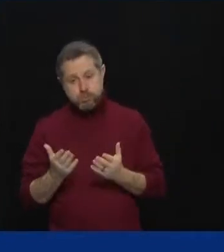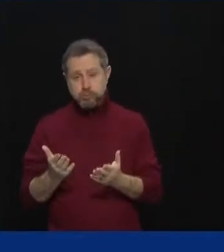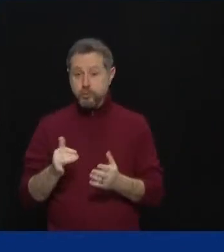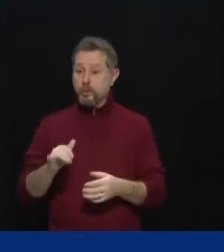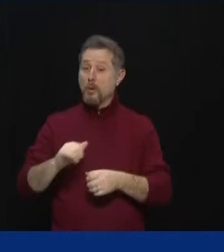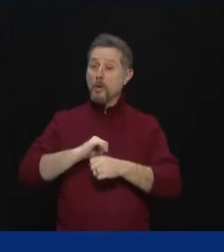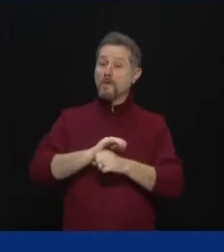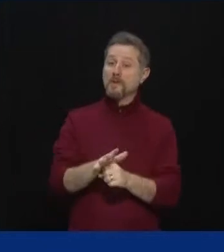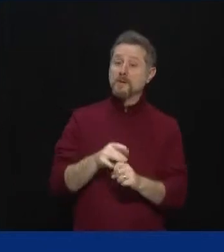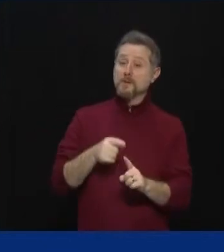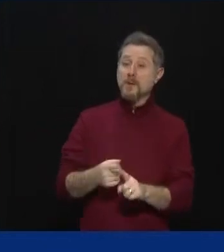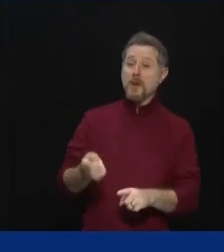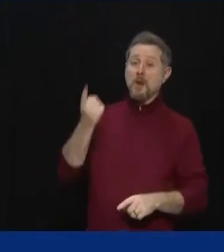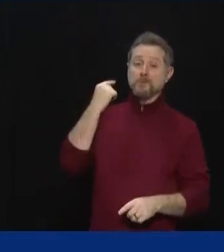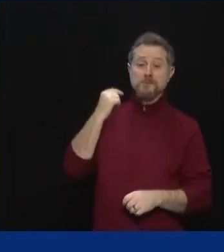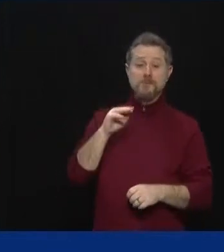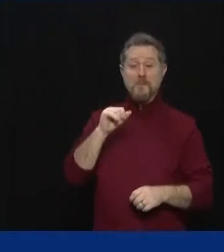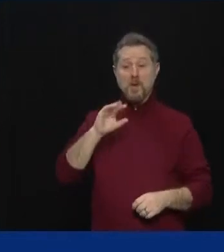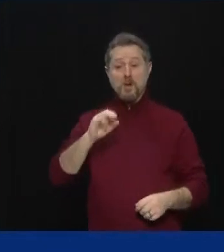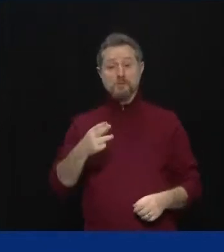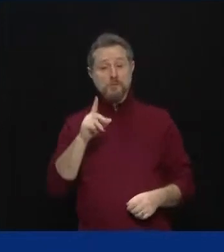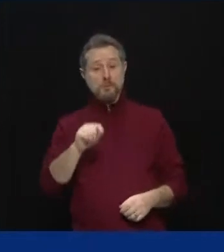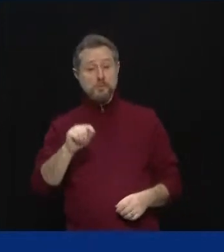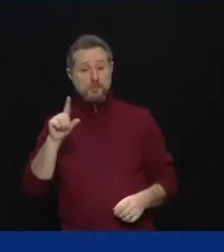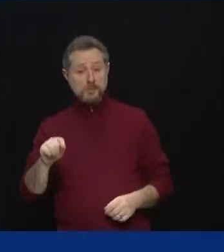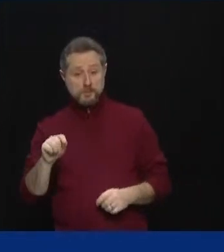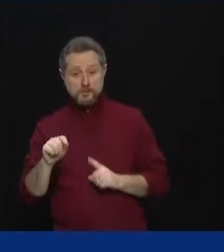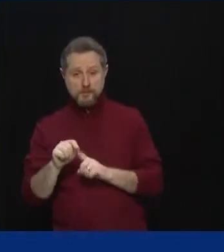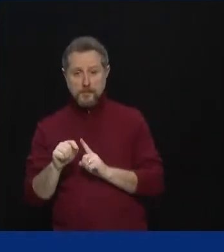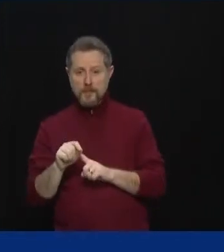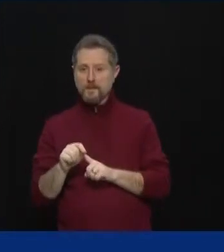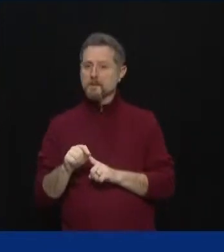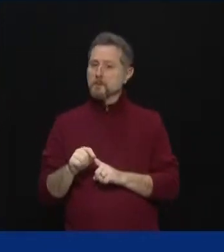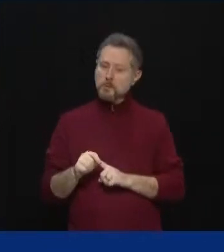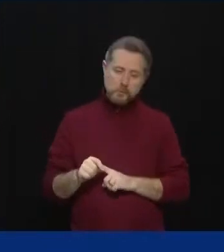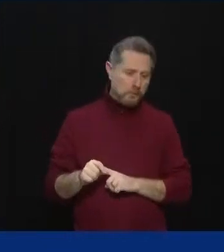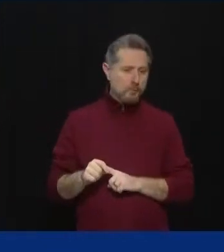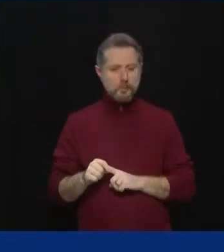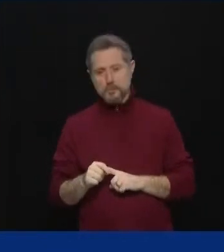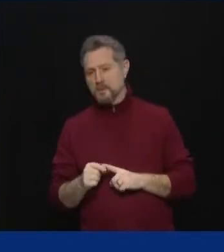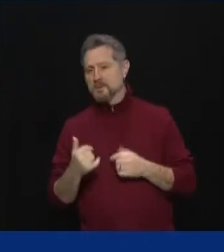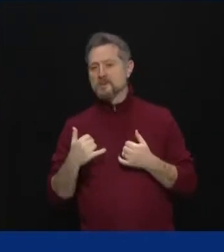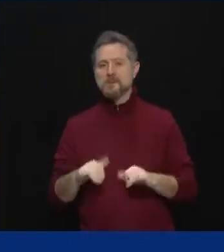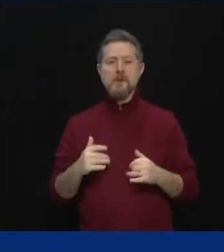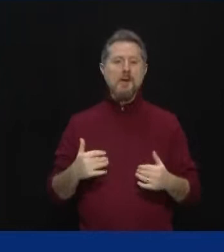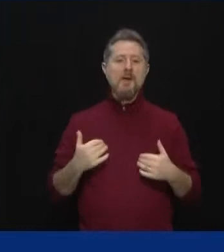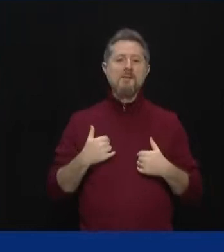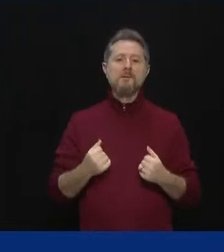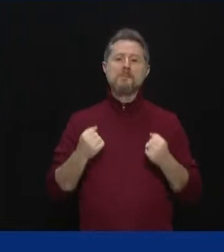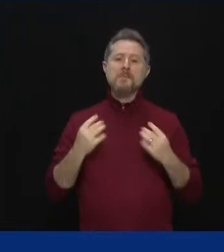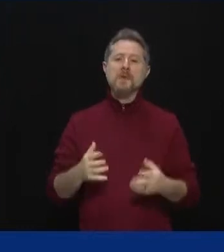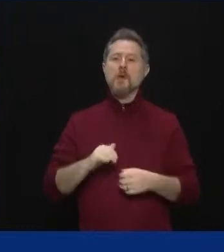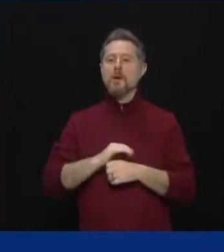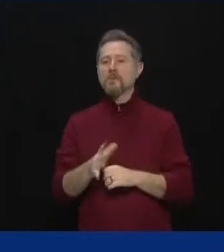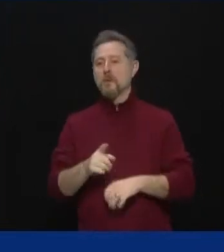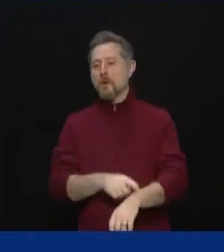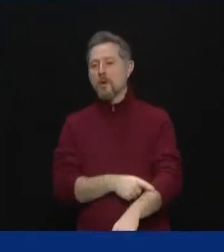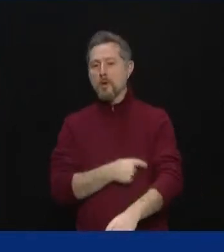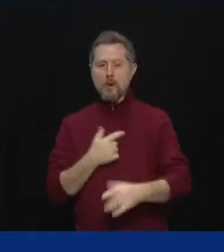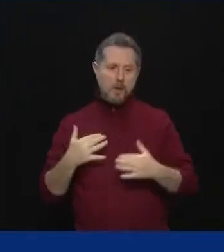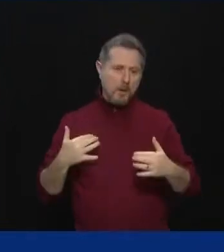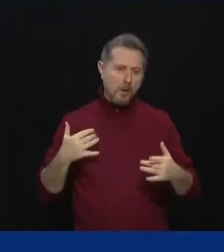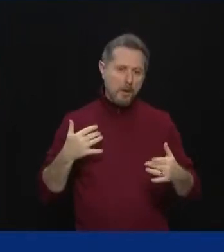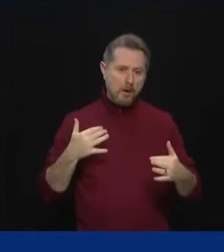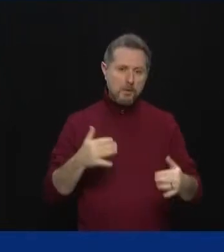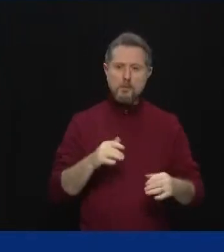of 2020, we still have probably more long-haul cases than anyone else in the country. This was so widespread. And I want to make sure